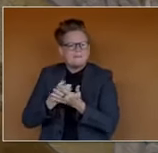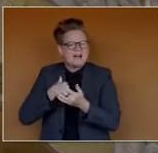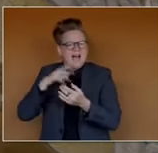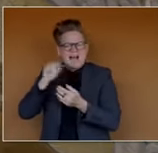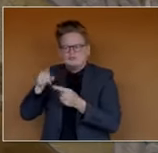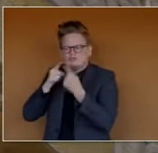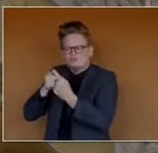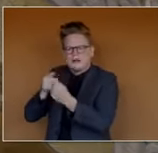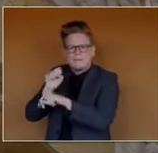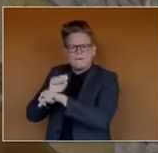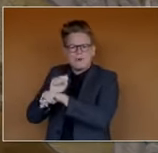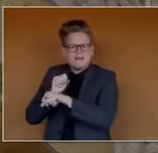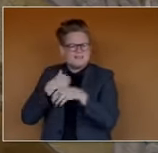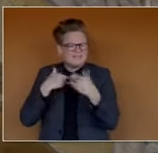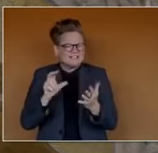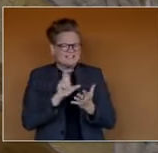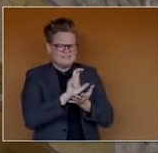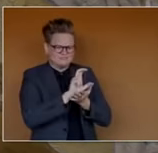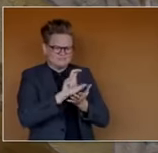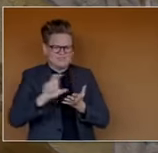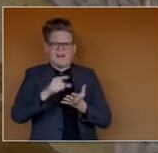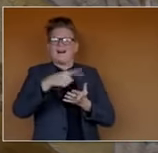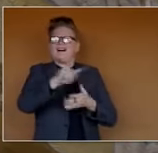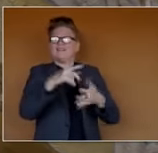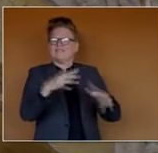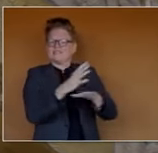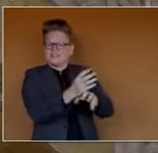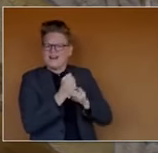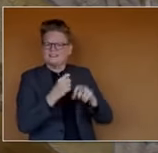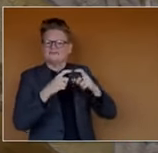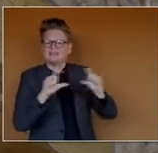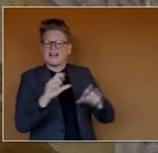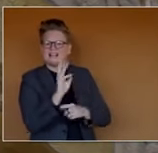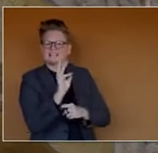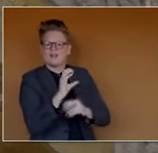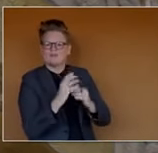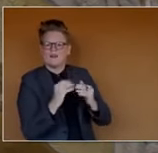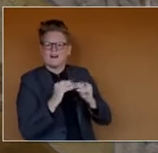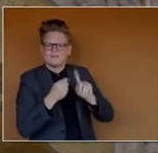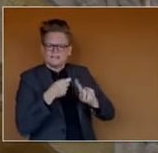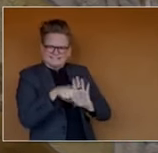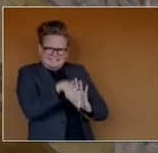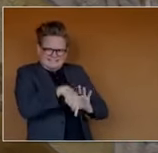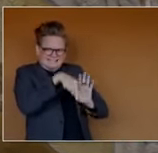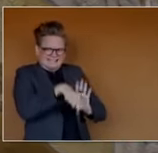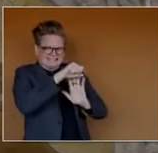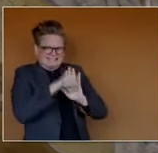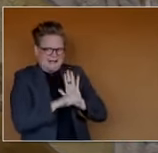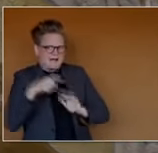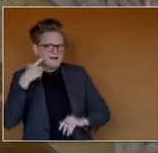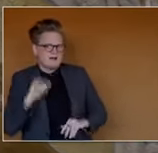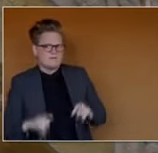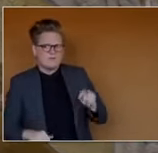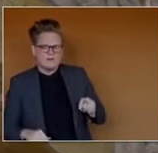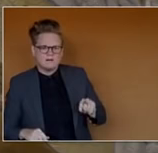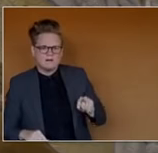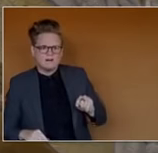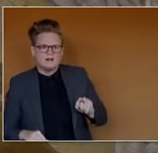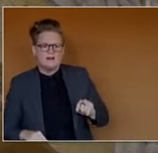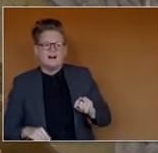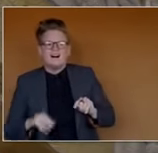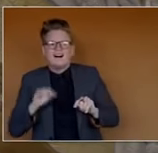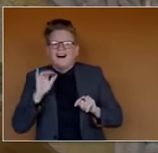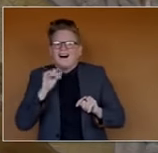got $600 checks from California. That's on top of whatever they may have gotten from the federal government.